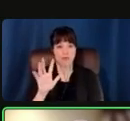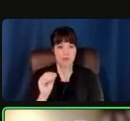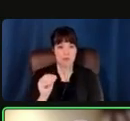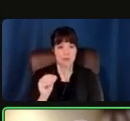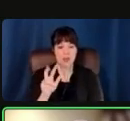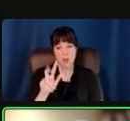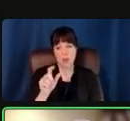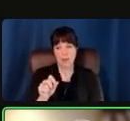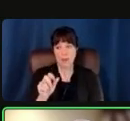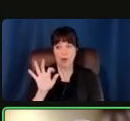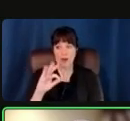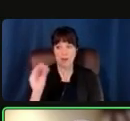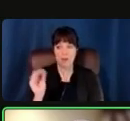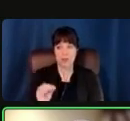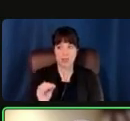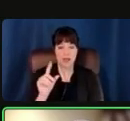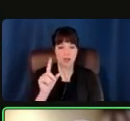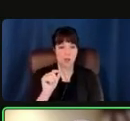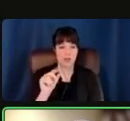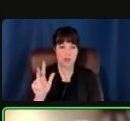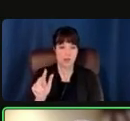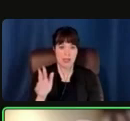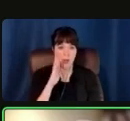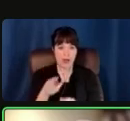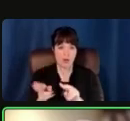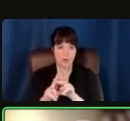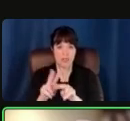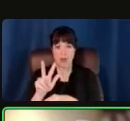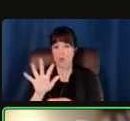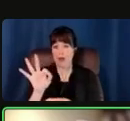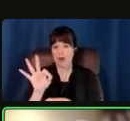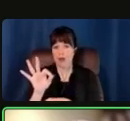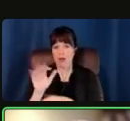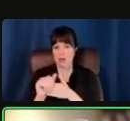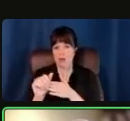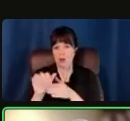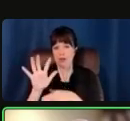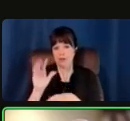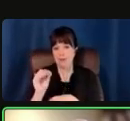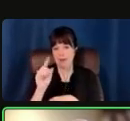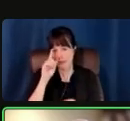in 2023, increasing it to $39.50 per ton.